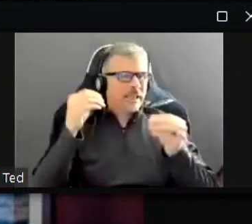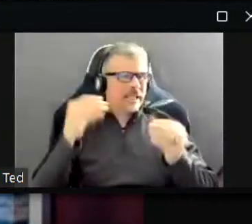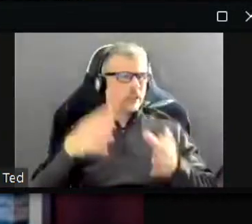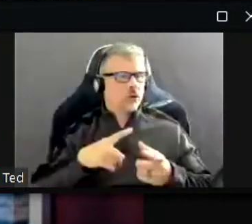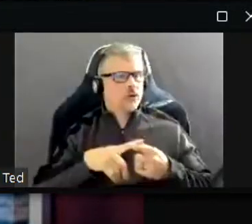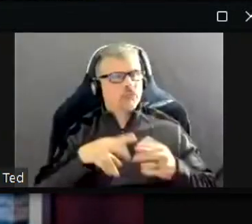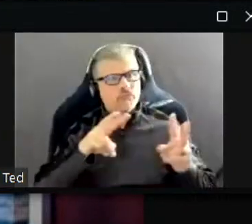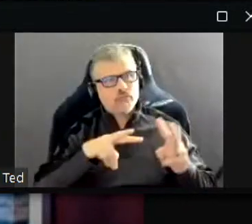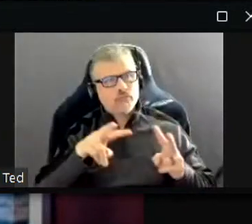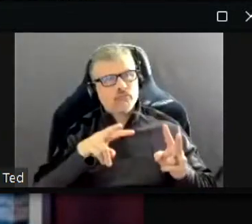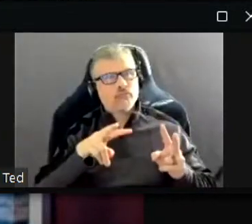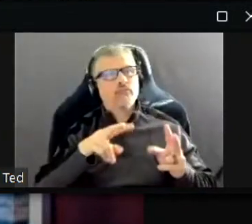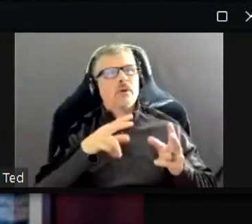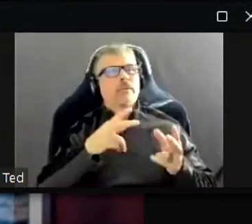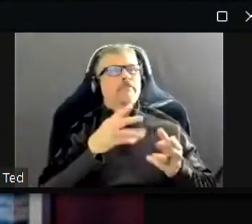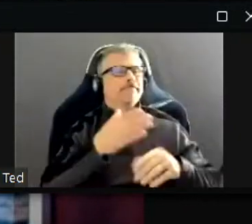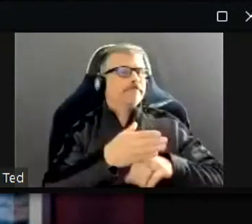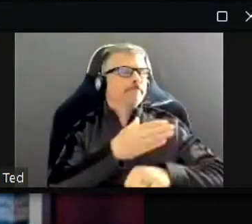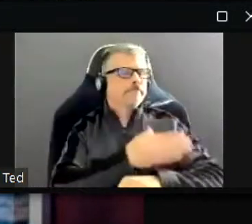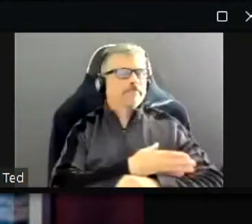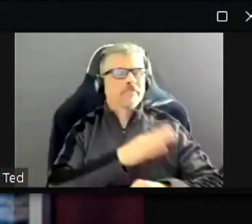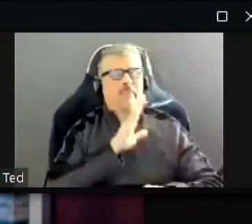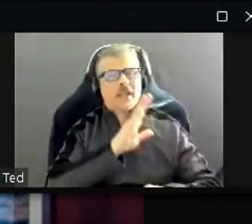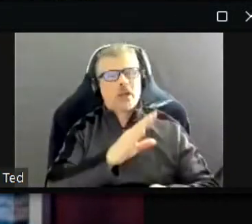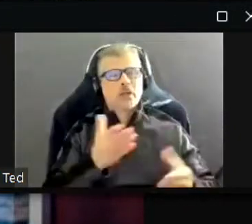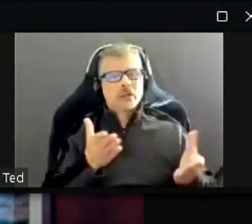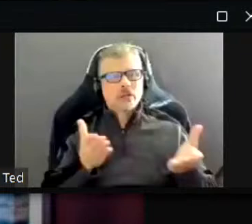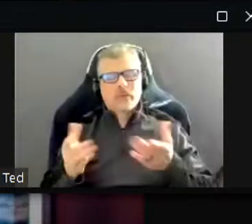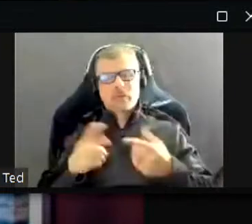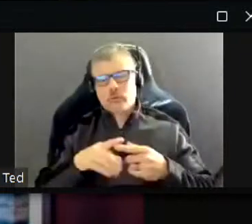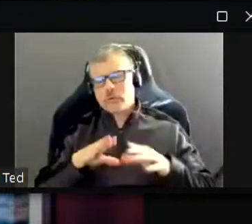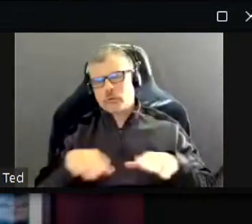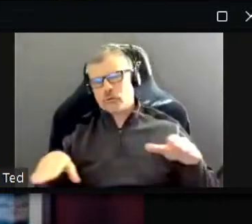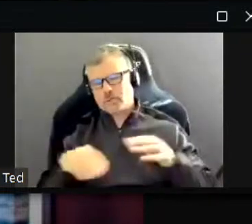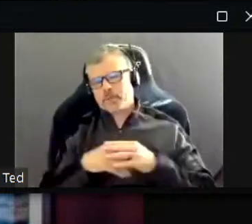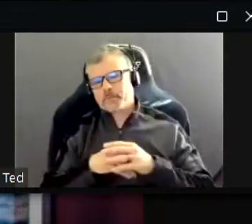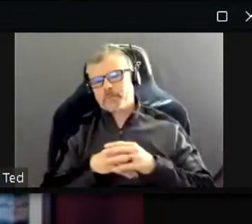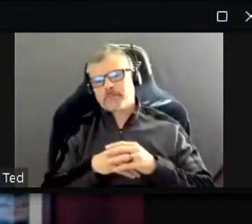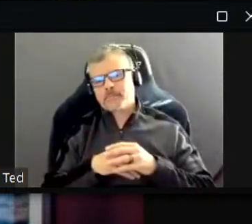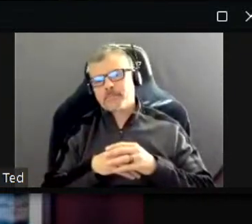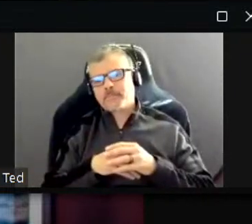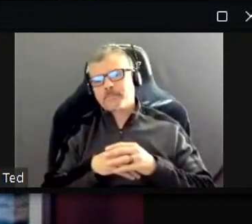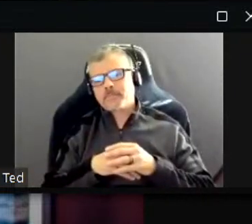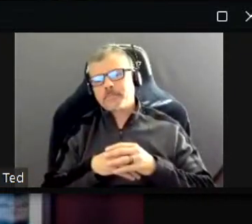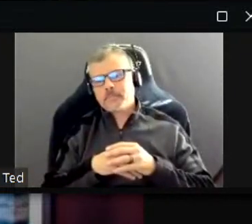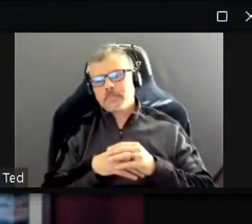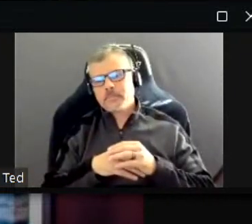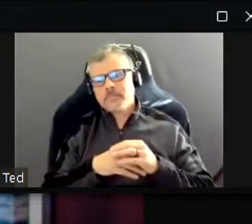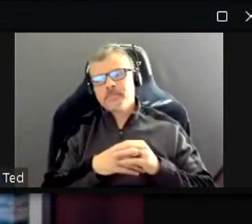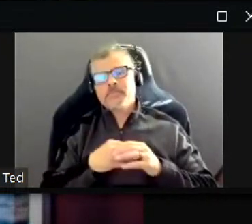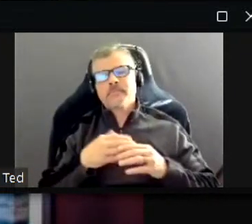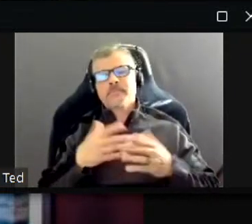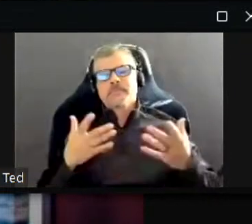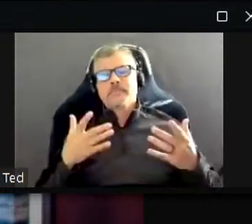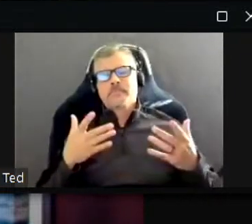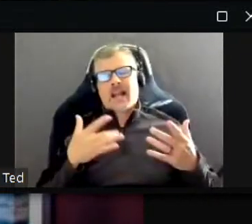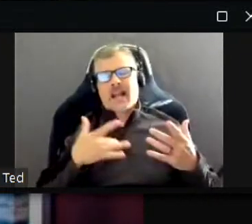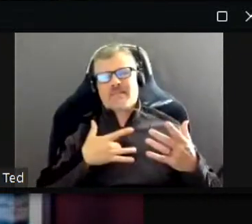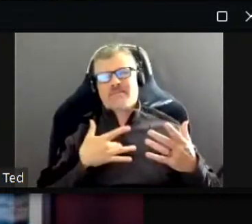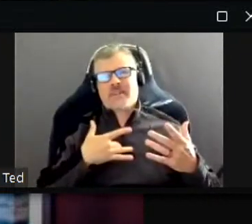be able to serve their children. So I do believe that is a belief in most of